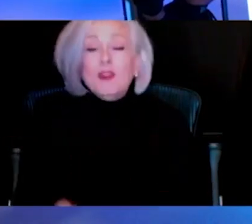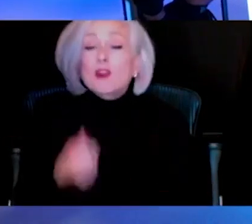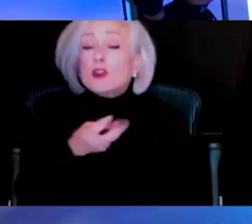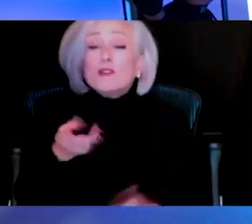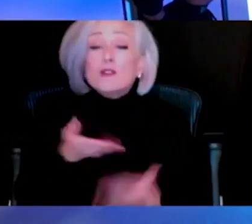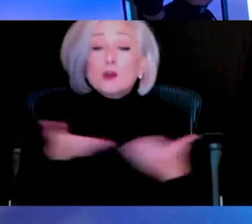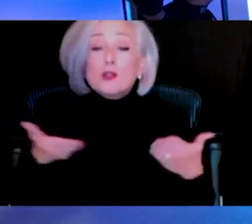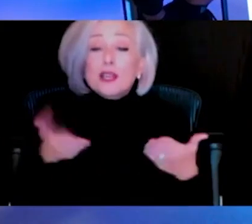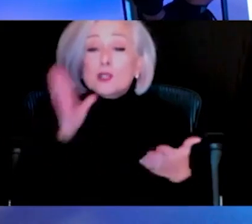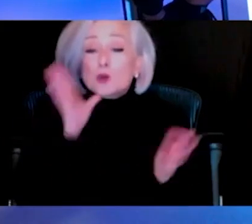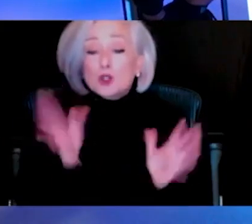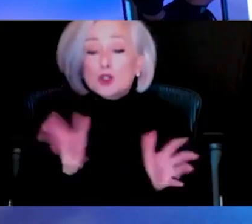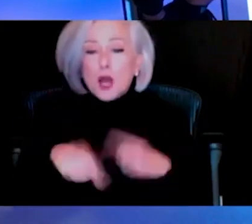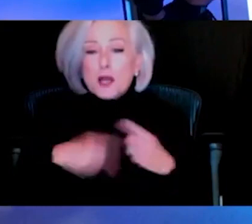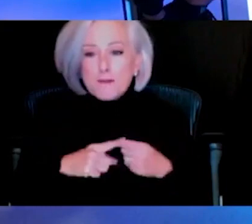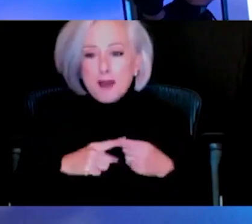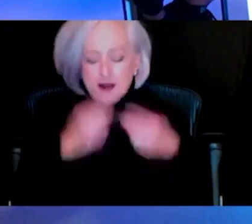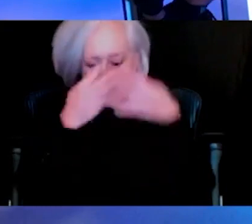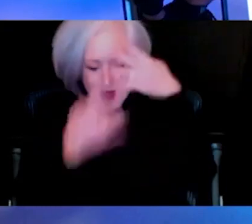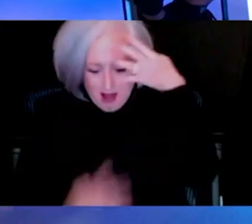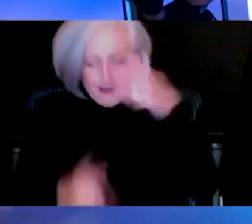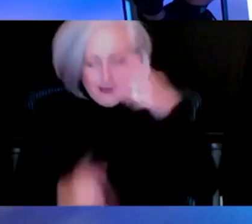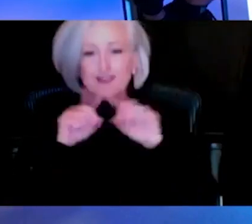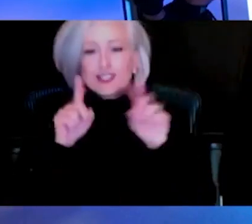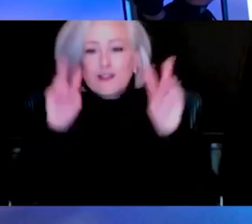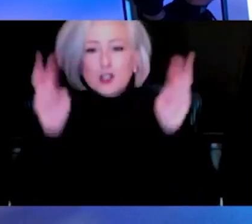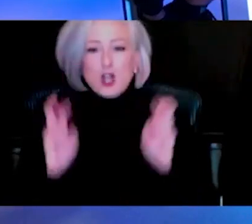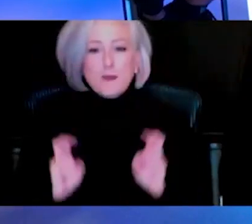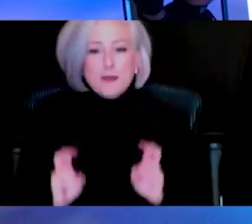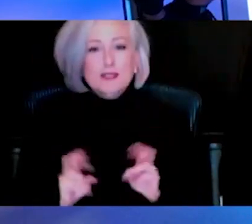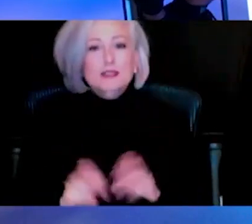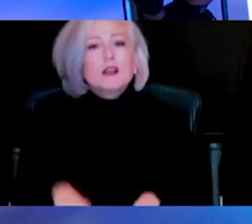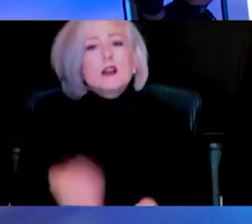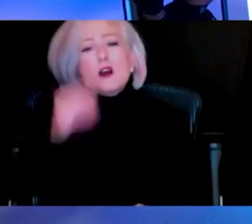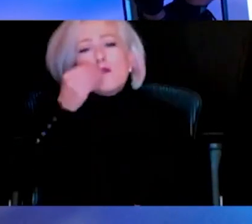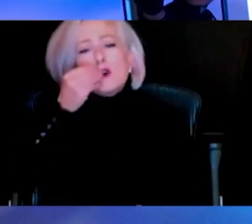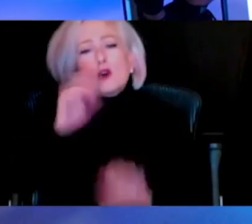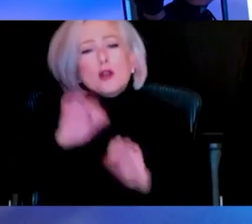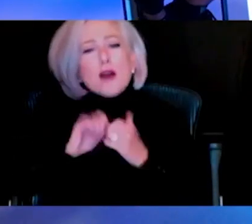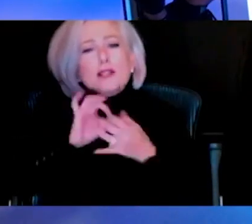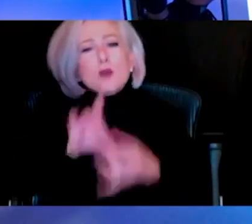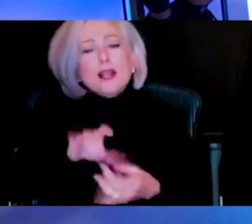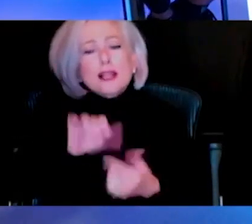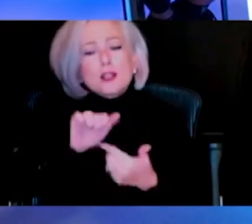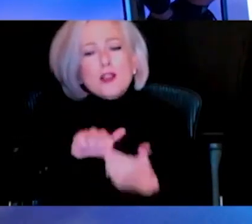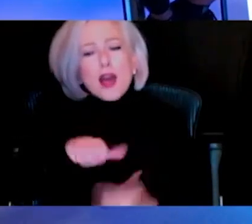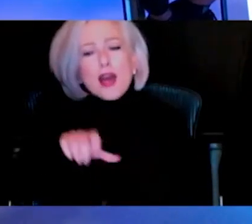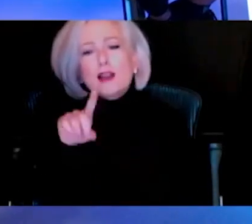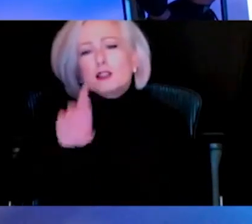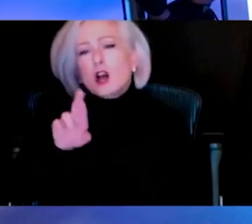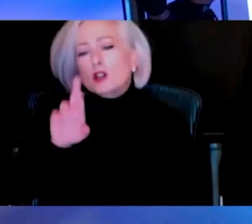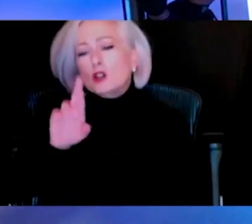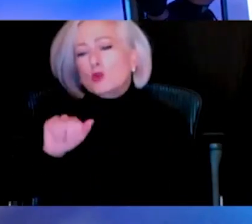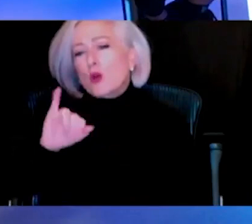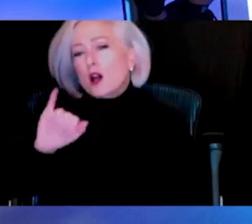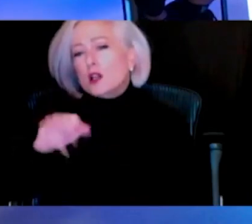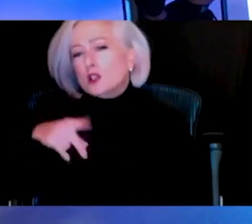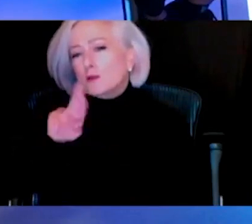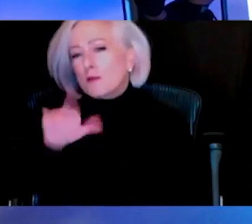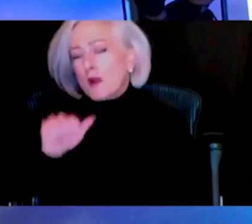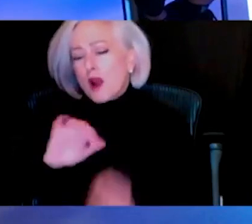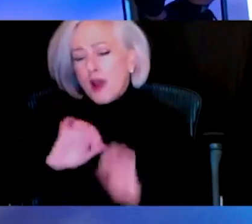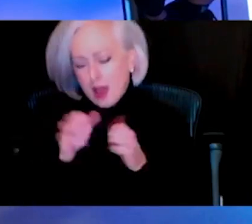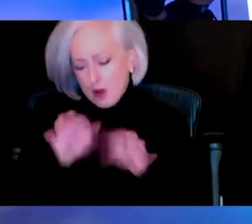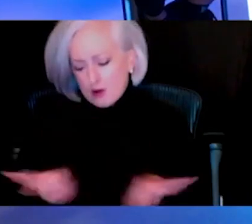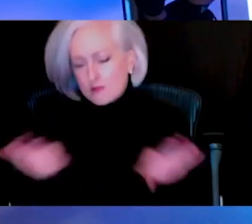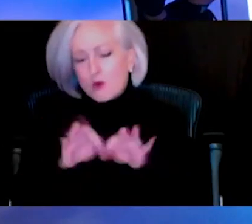just want to get through a big laundry list of topics, but what has food got to do with it, Dr. Rajpara? How important are the foods that we eat and the things that we put in our bodies?